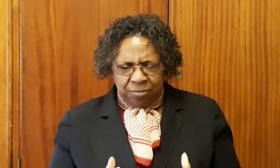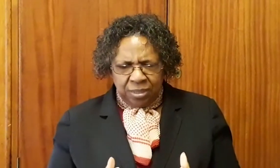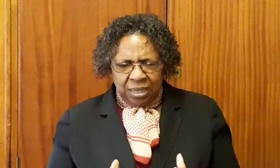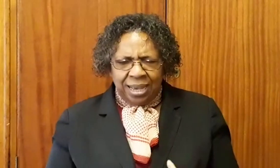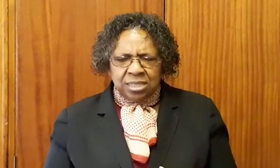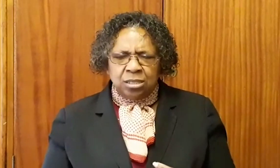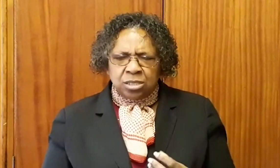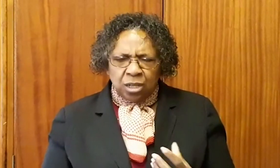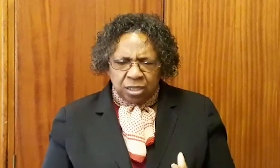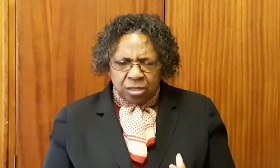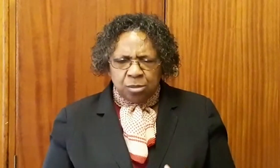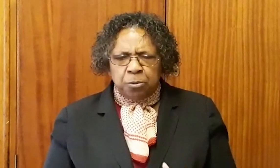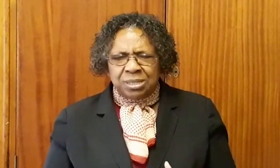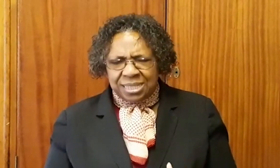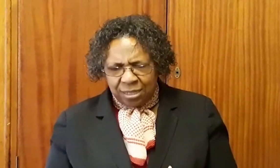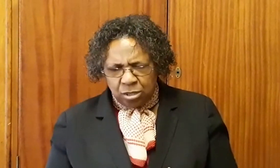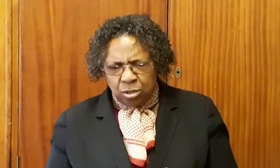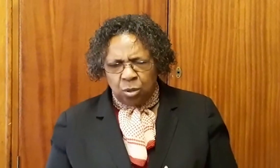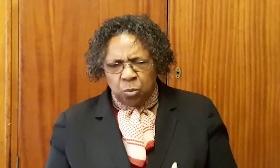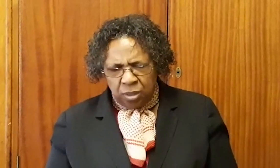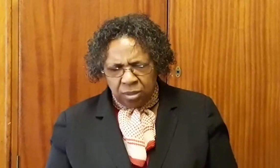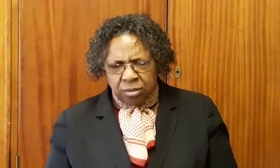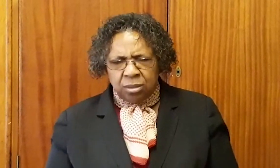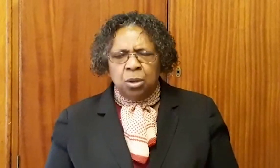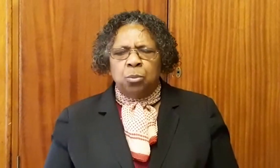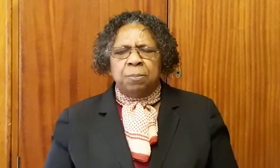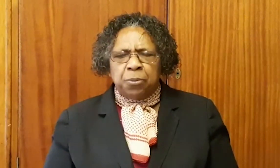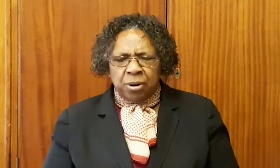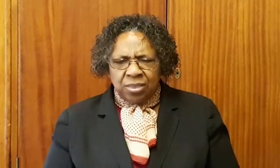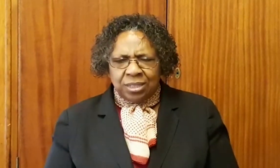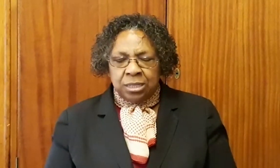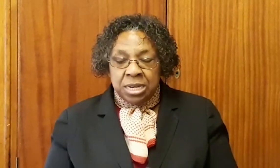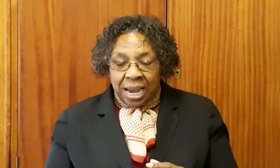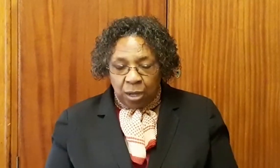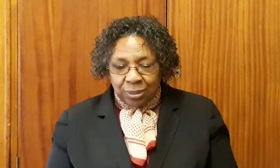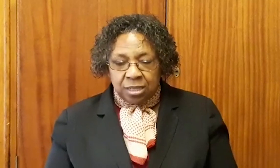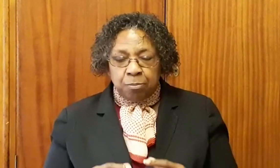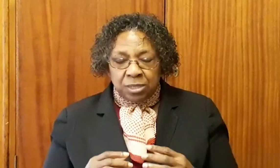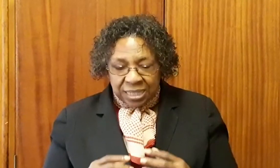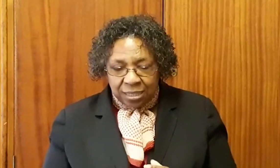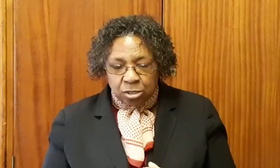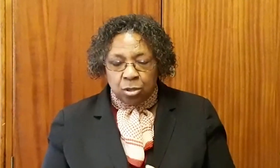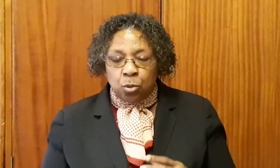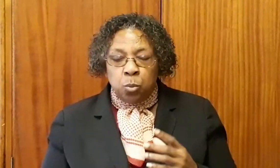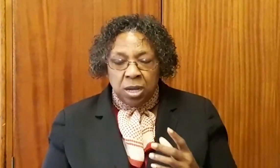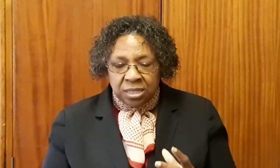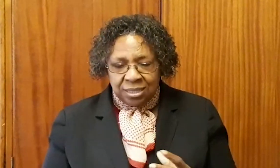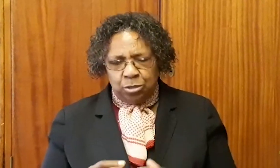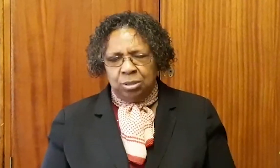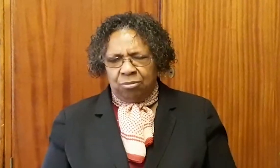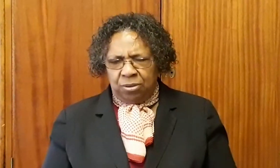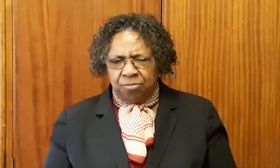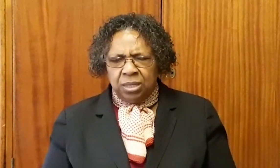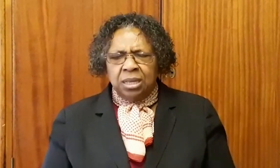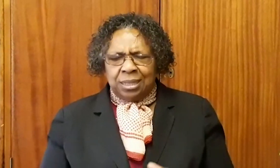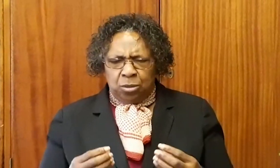him. As he studied to present your word, we pray that now that he presents the word that